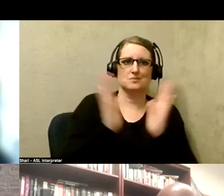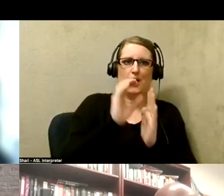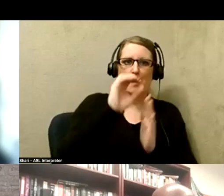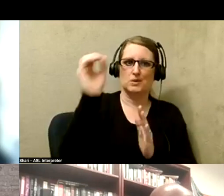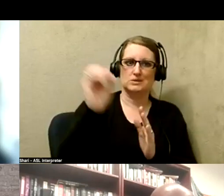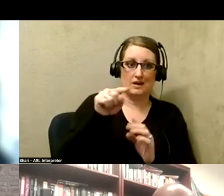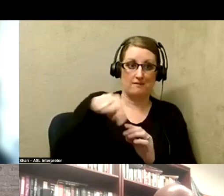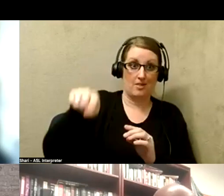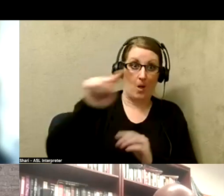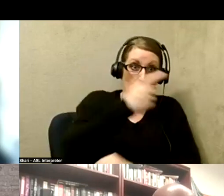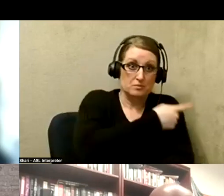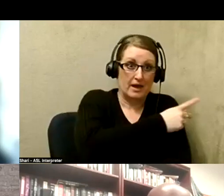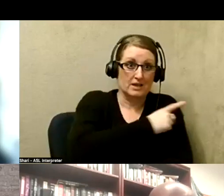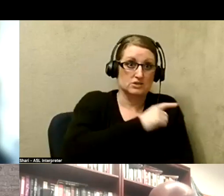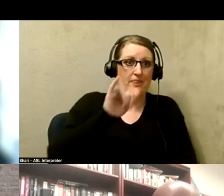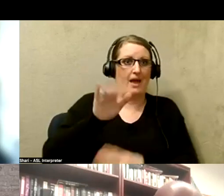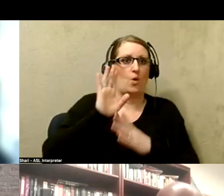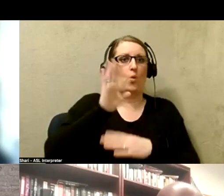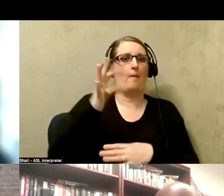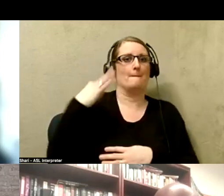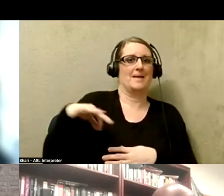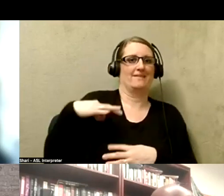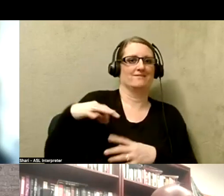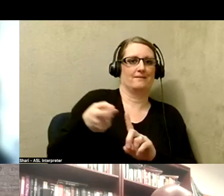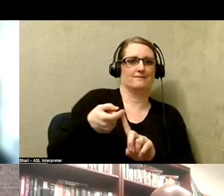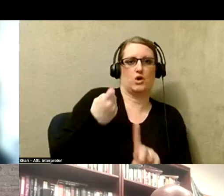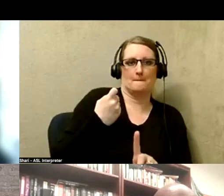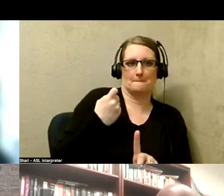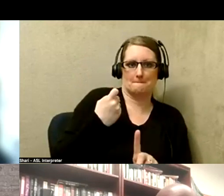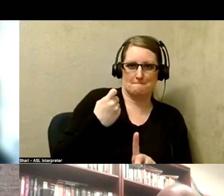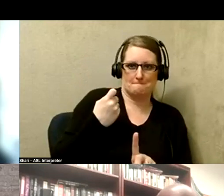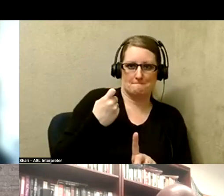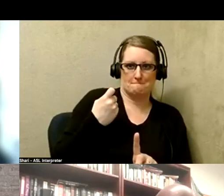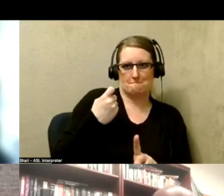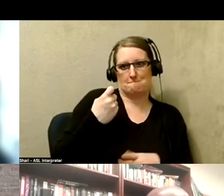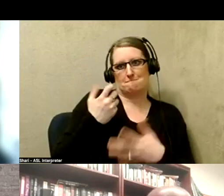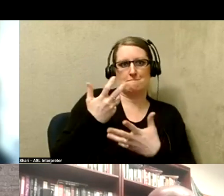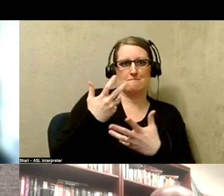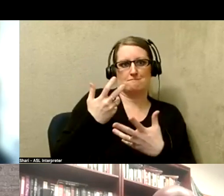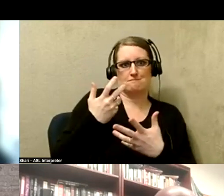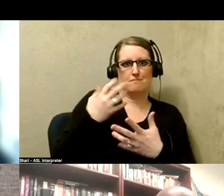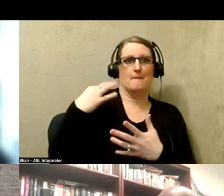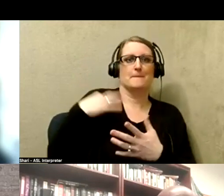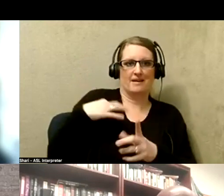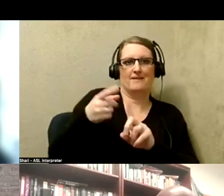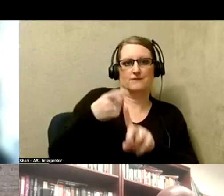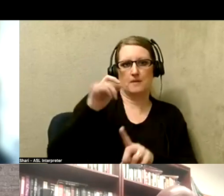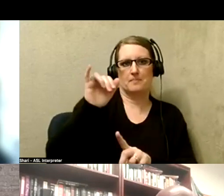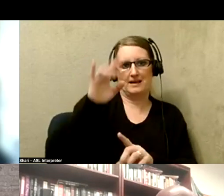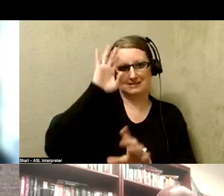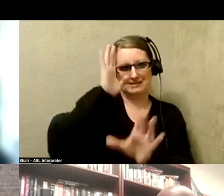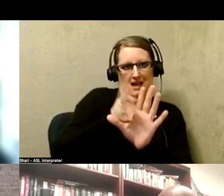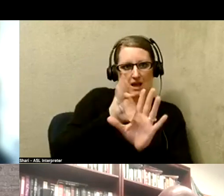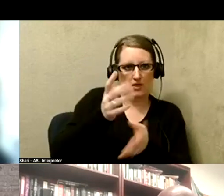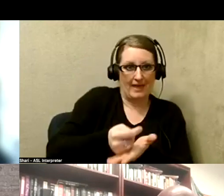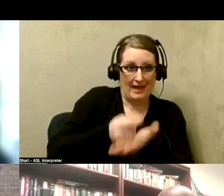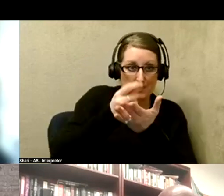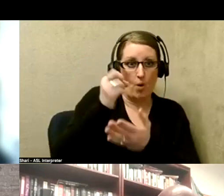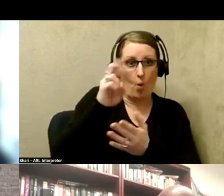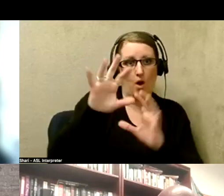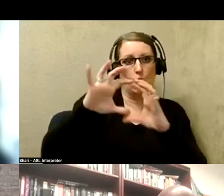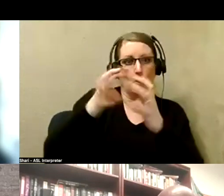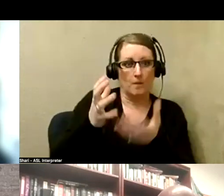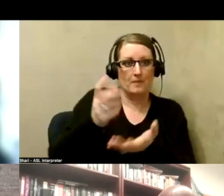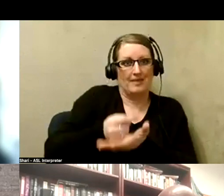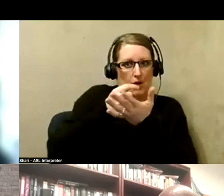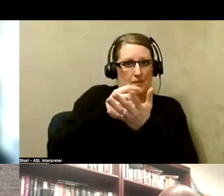who were actually going to benefit, or going to benefit from psychotherapy or group therapy to begin